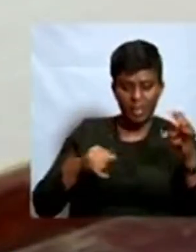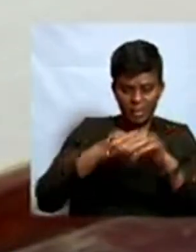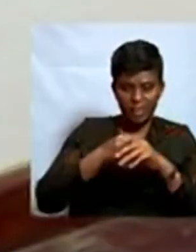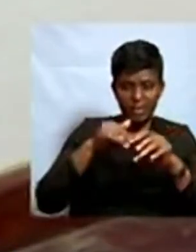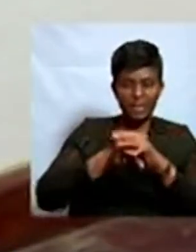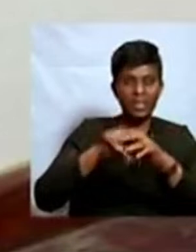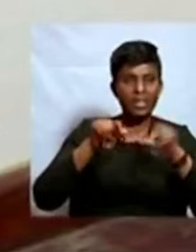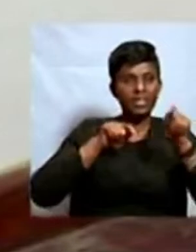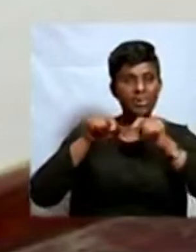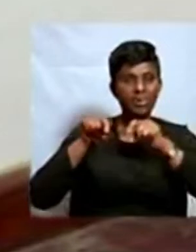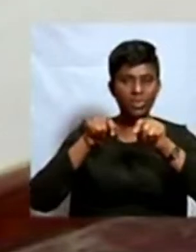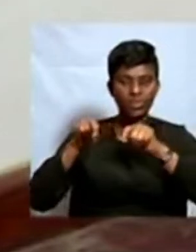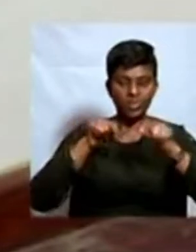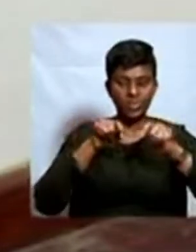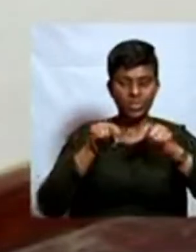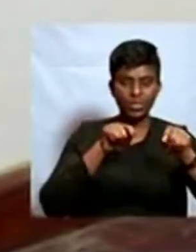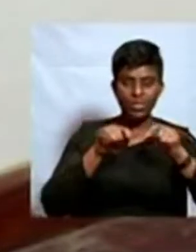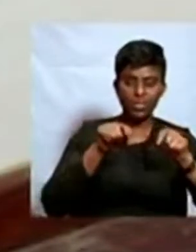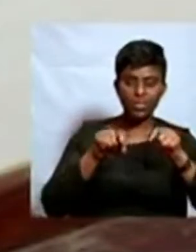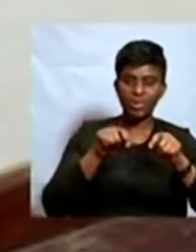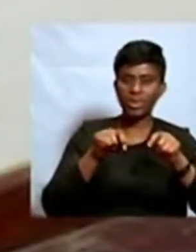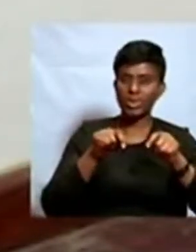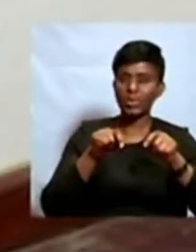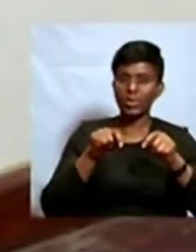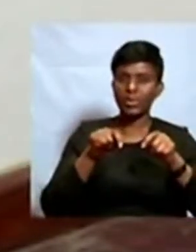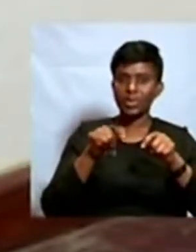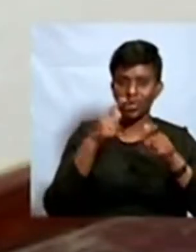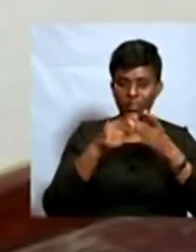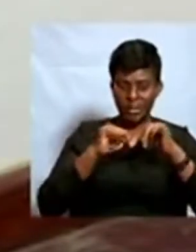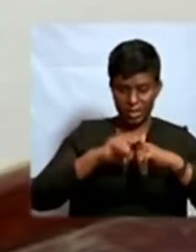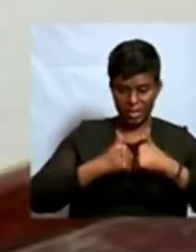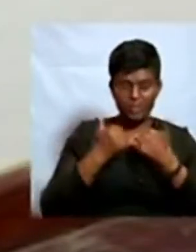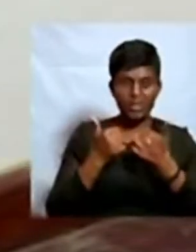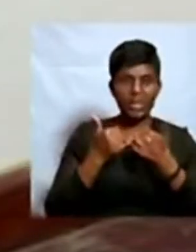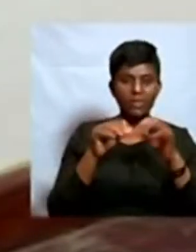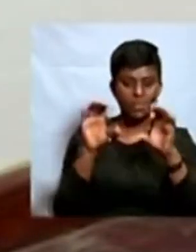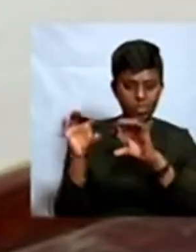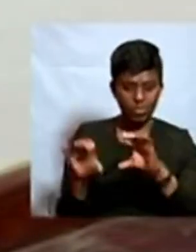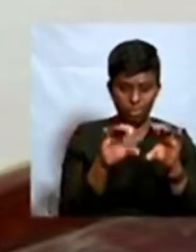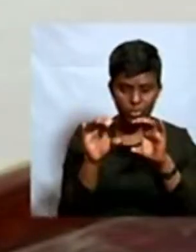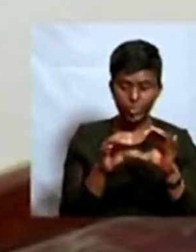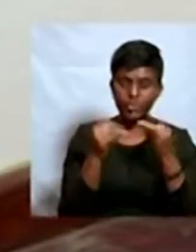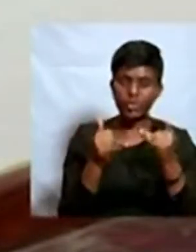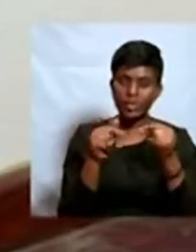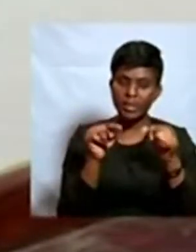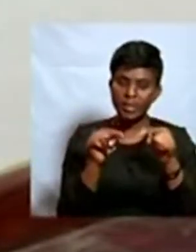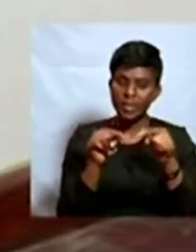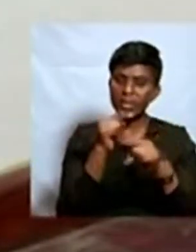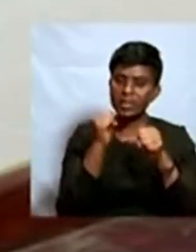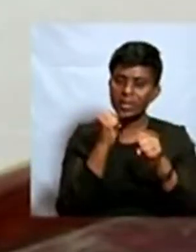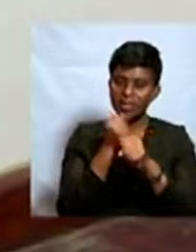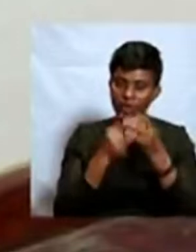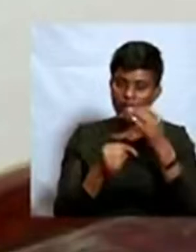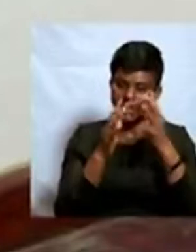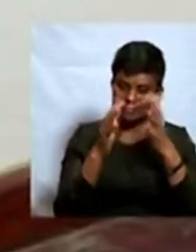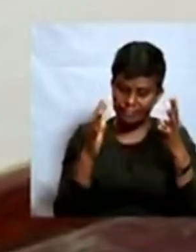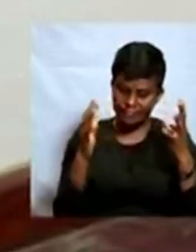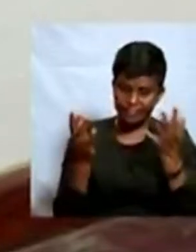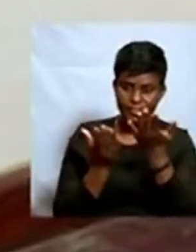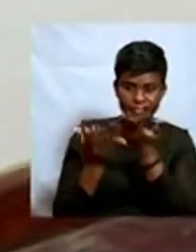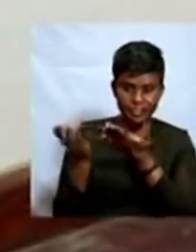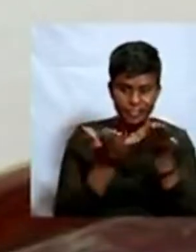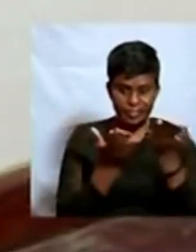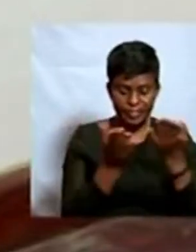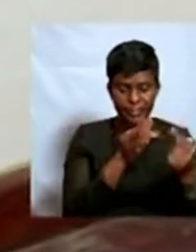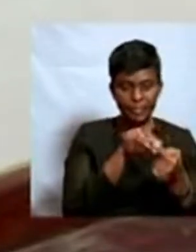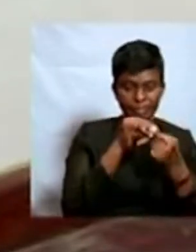controlled growth pattern. So what we have been doing this year was to expand our services,